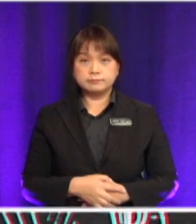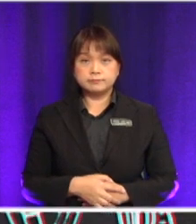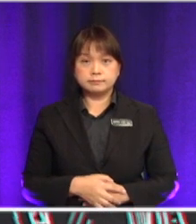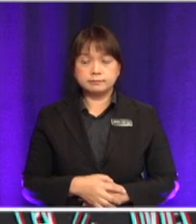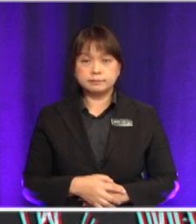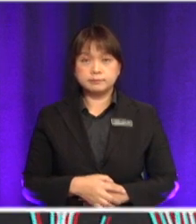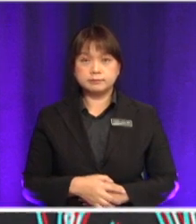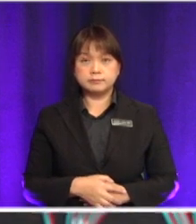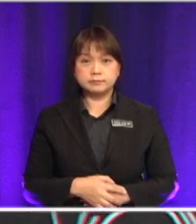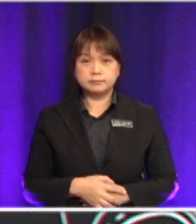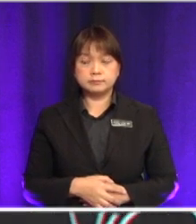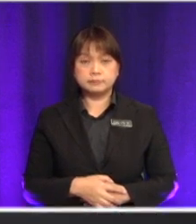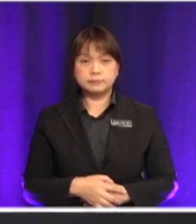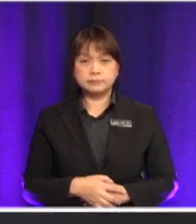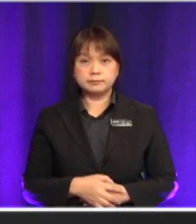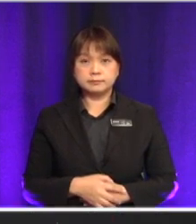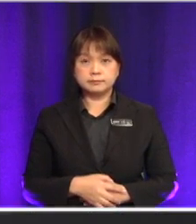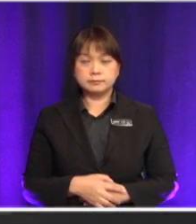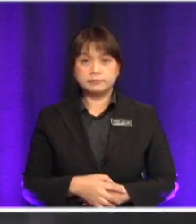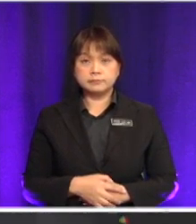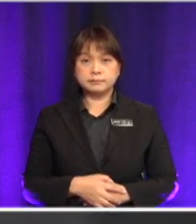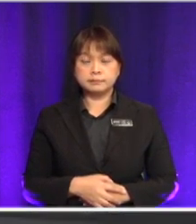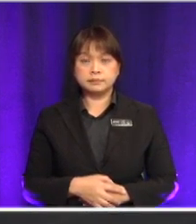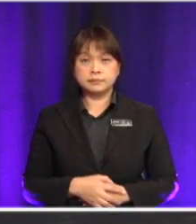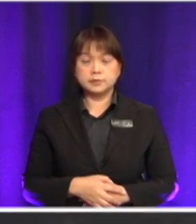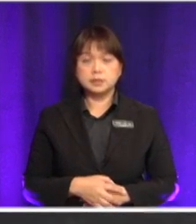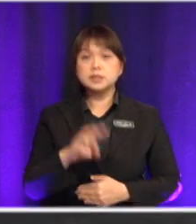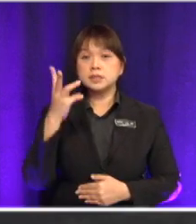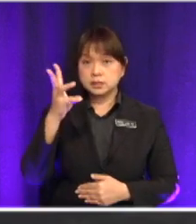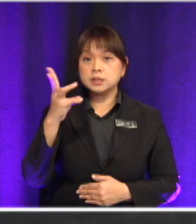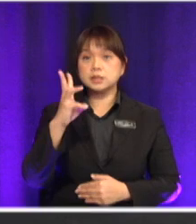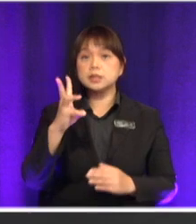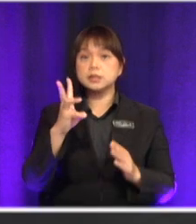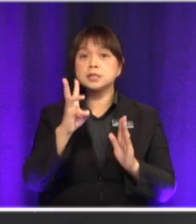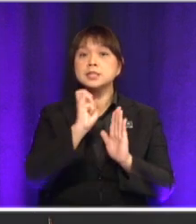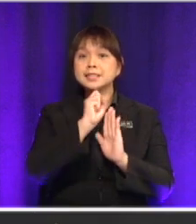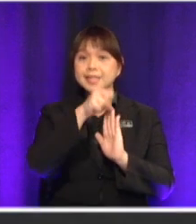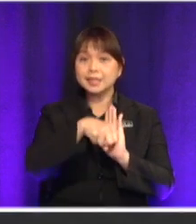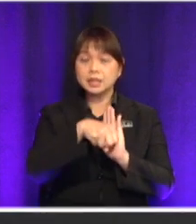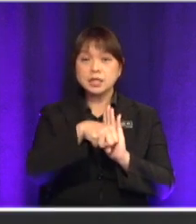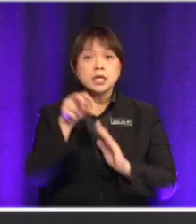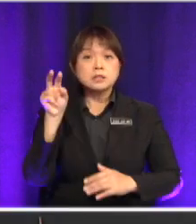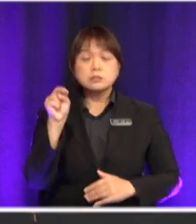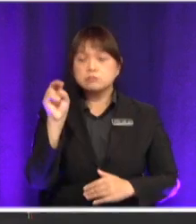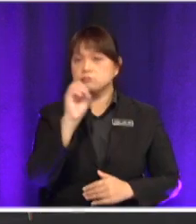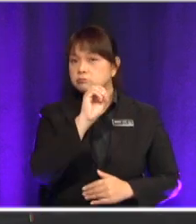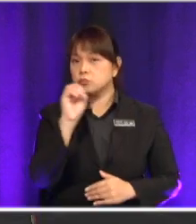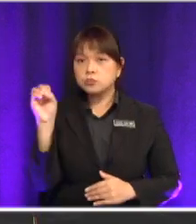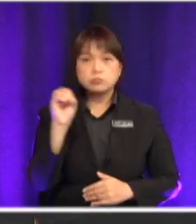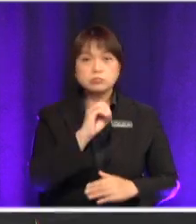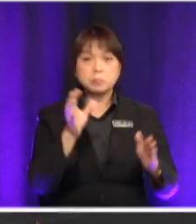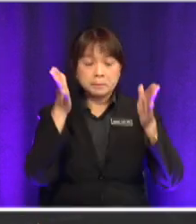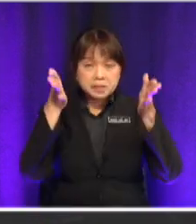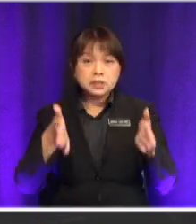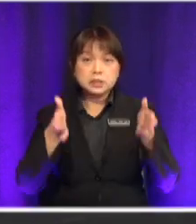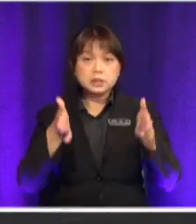in your paragraph. In just 16 seconds. Yes, that's right. Nobody saw this poor chap